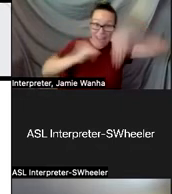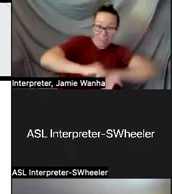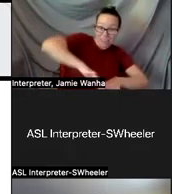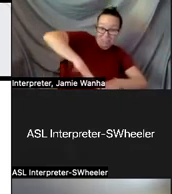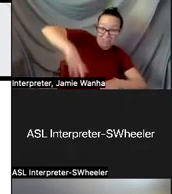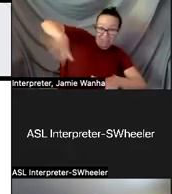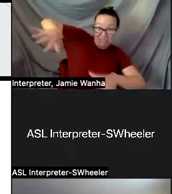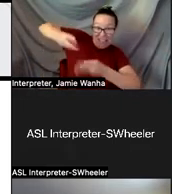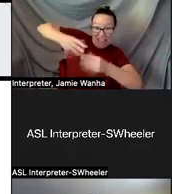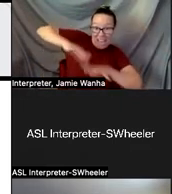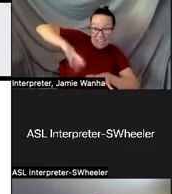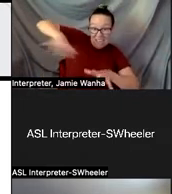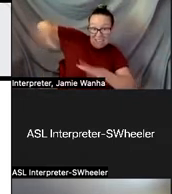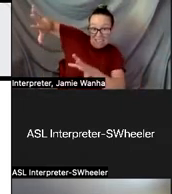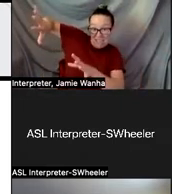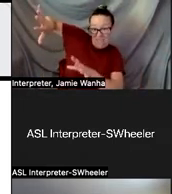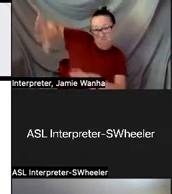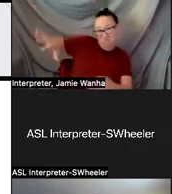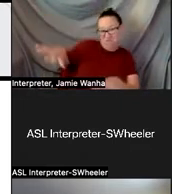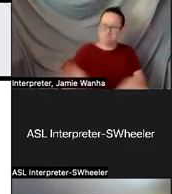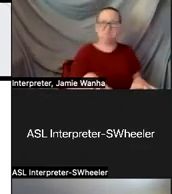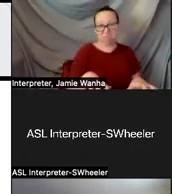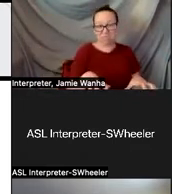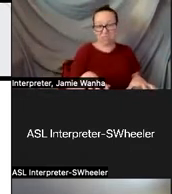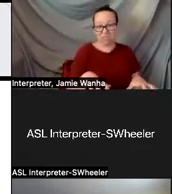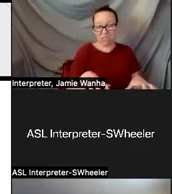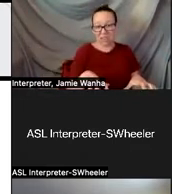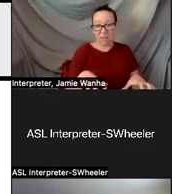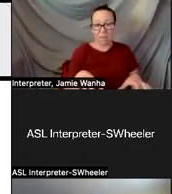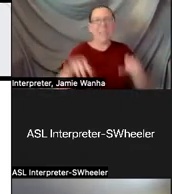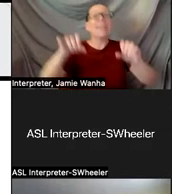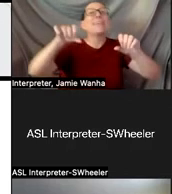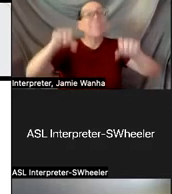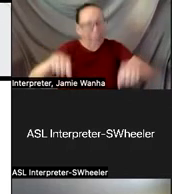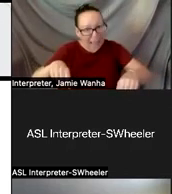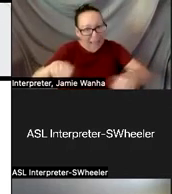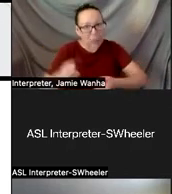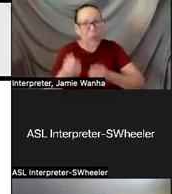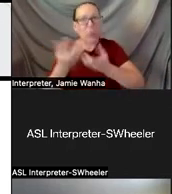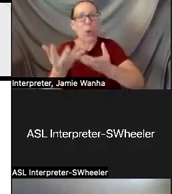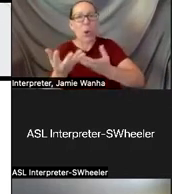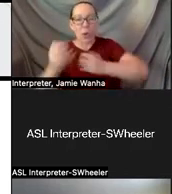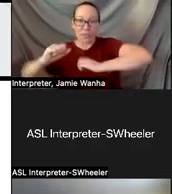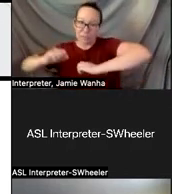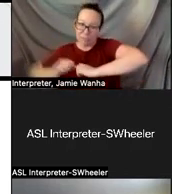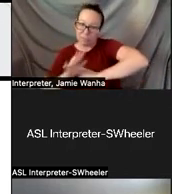earthquake, this will have the potential to create a tsunami that will be devastating to San